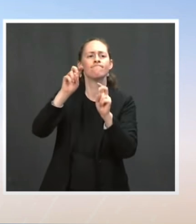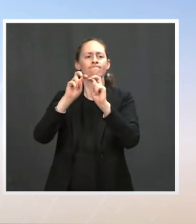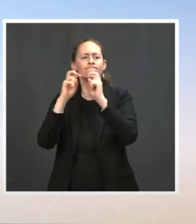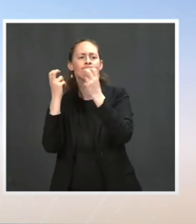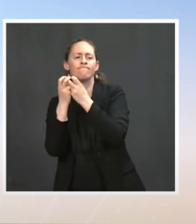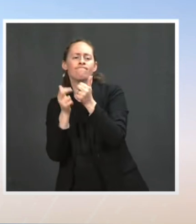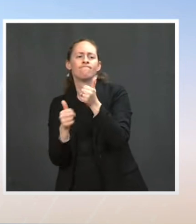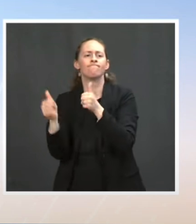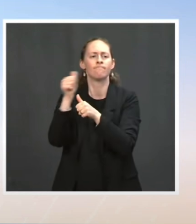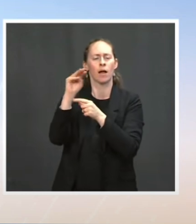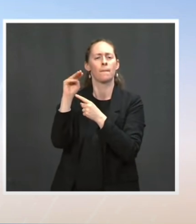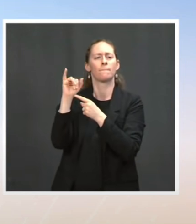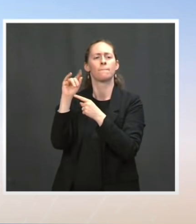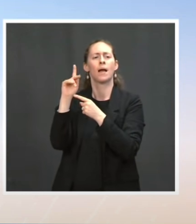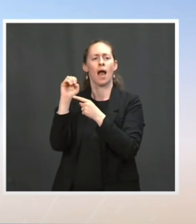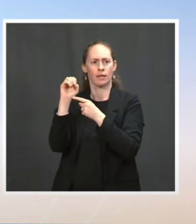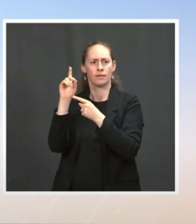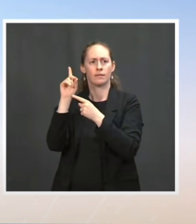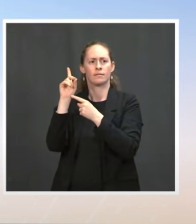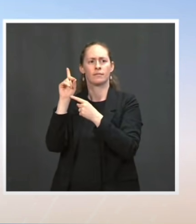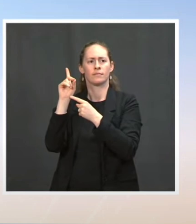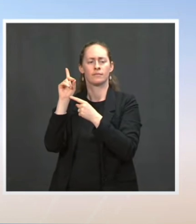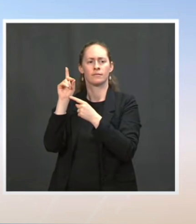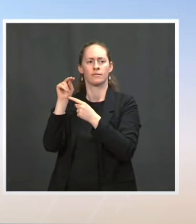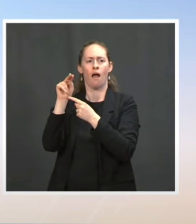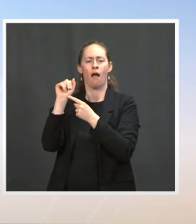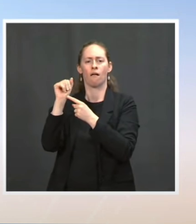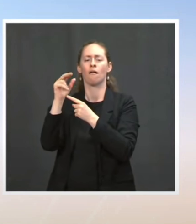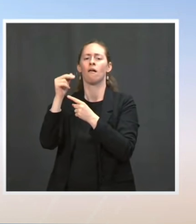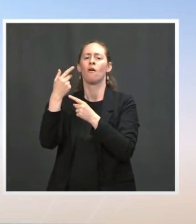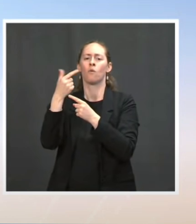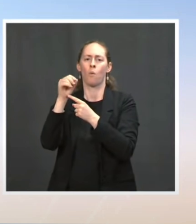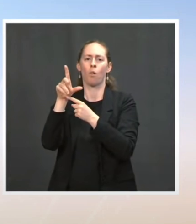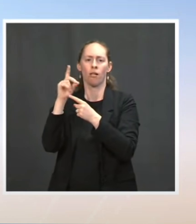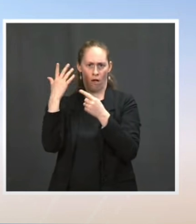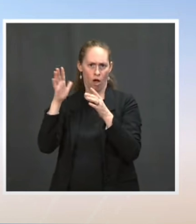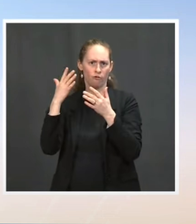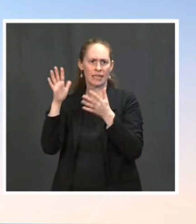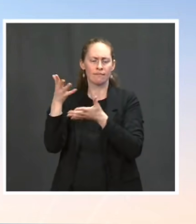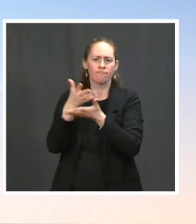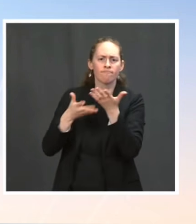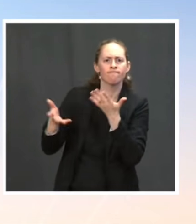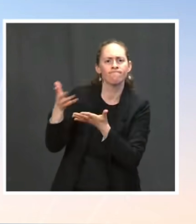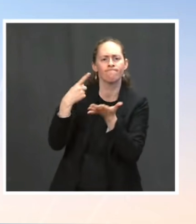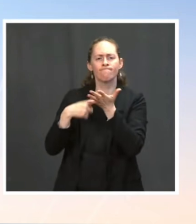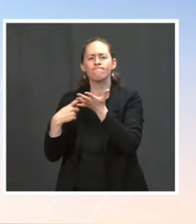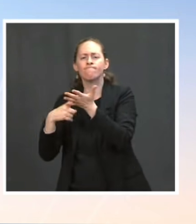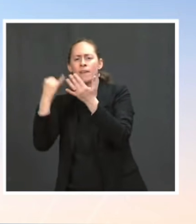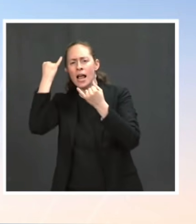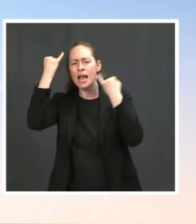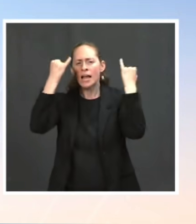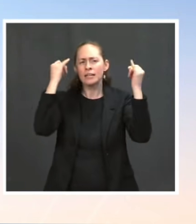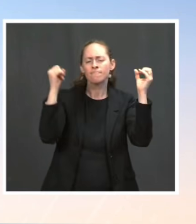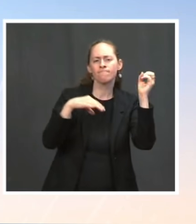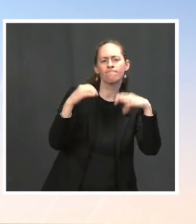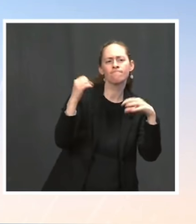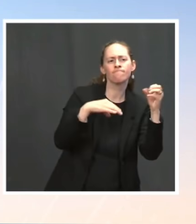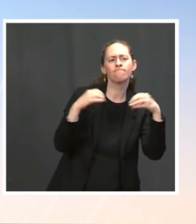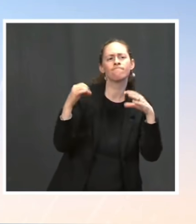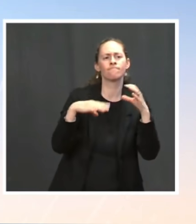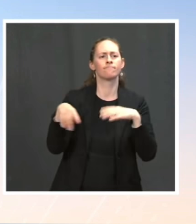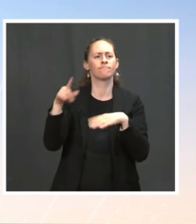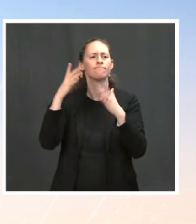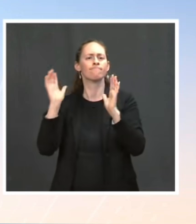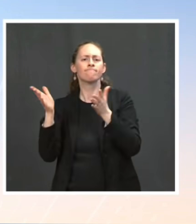Director of speech writing, Vinay Reddy, working on the speech. And really over the last several days, he's been editing it, meeting with his speech writers,